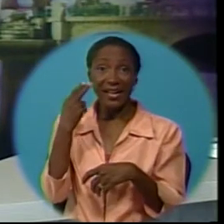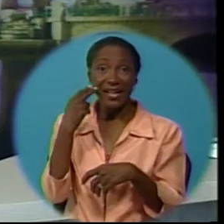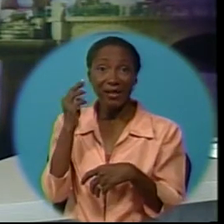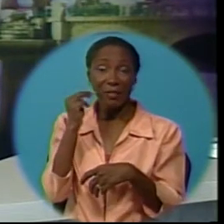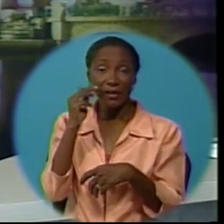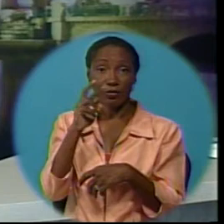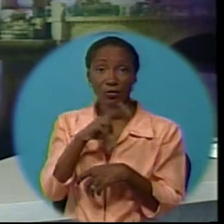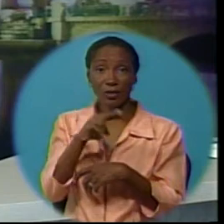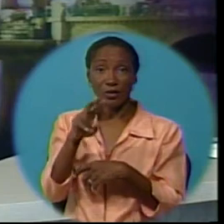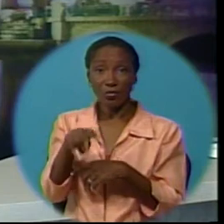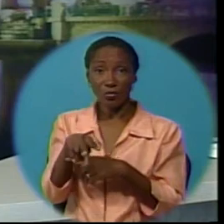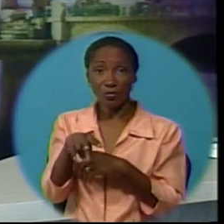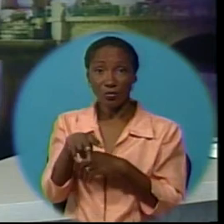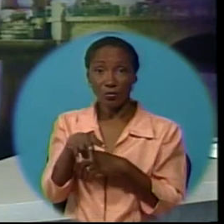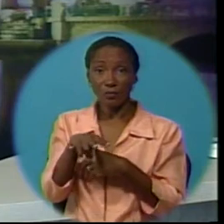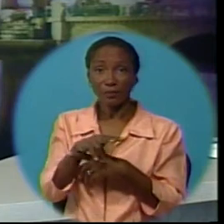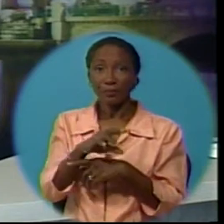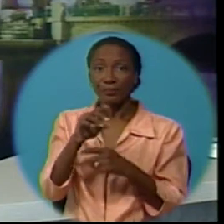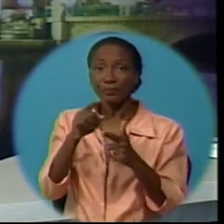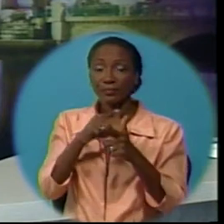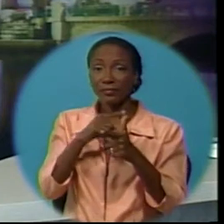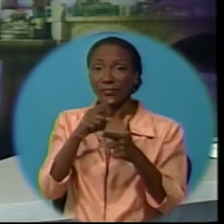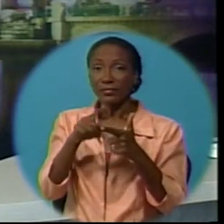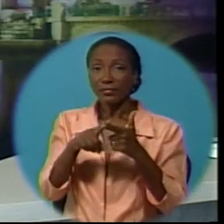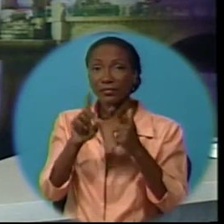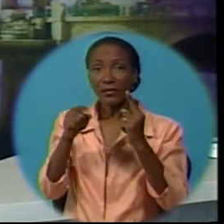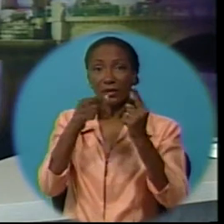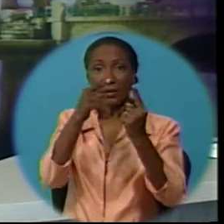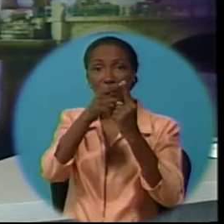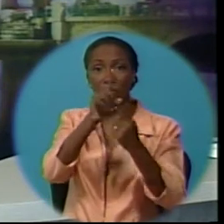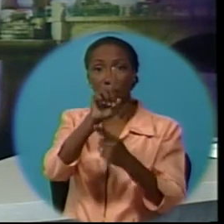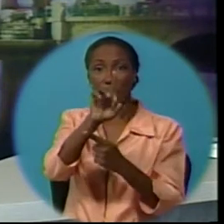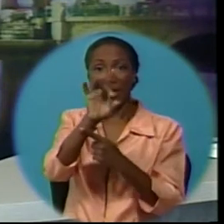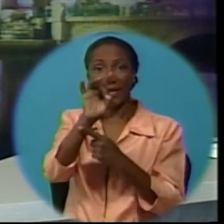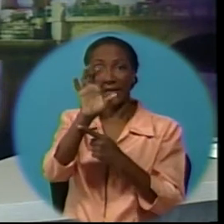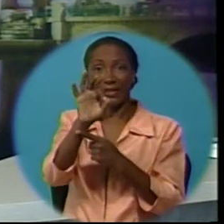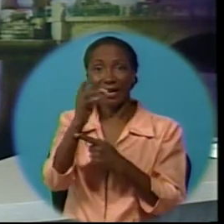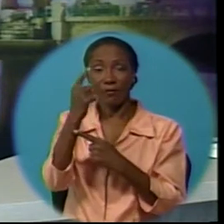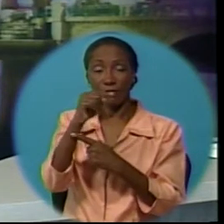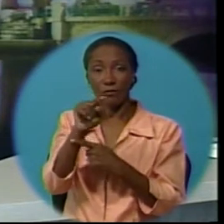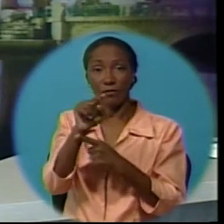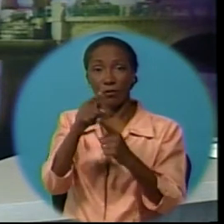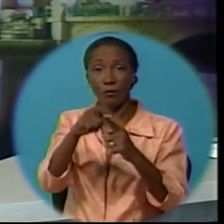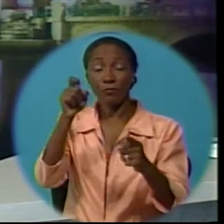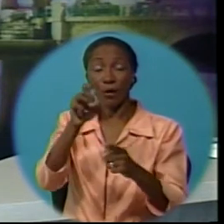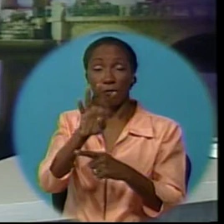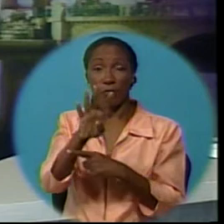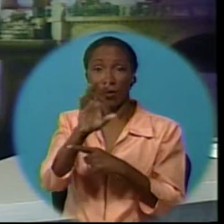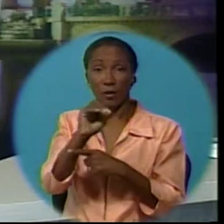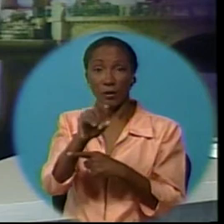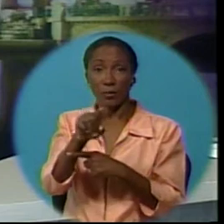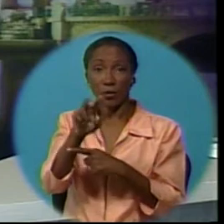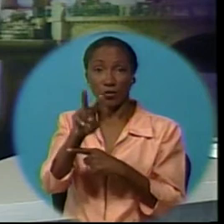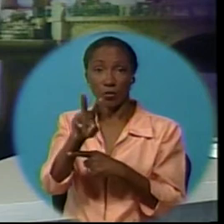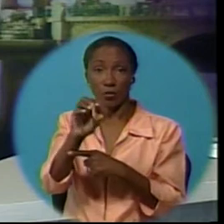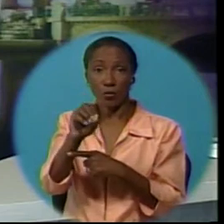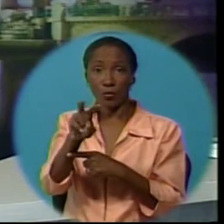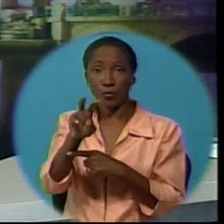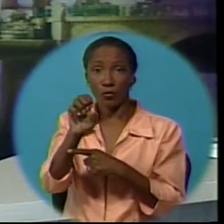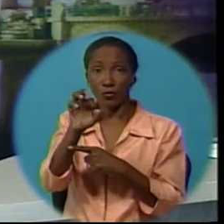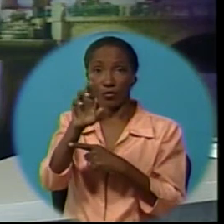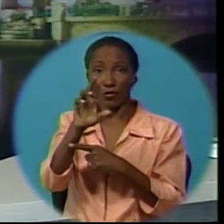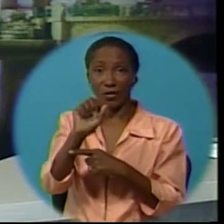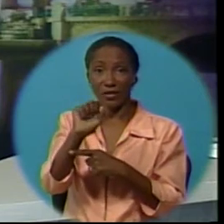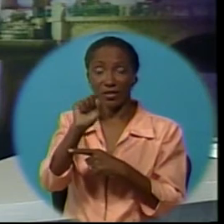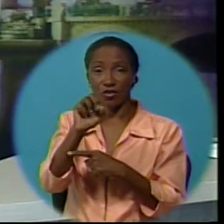Now, the target was amended to 189 from 40.2 overs, and at the end, Sri Lanka women were only